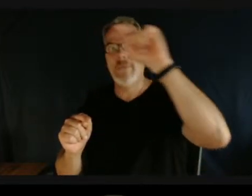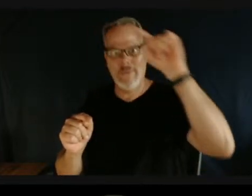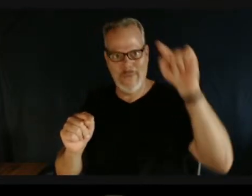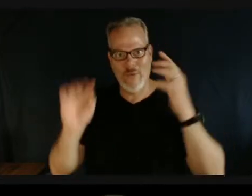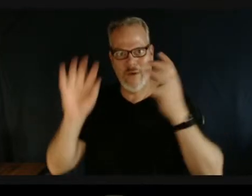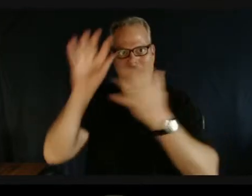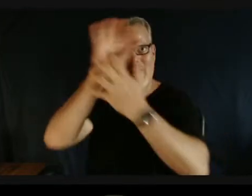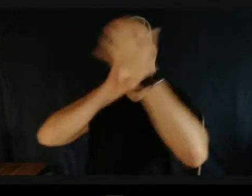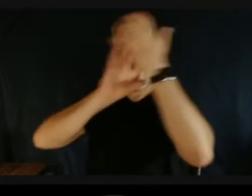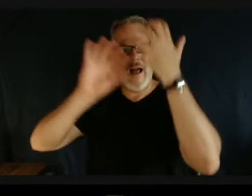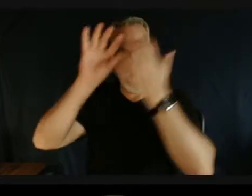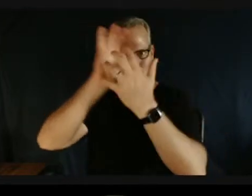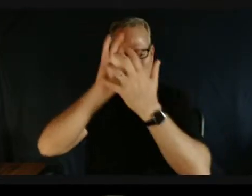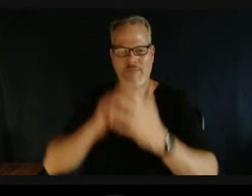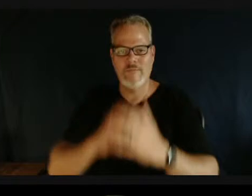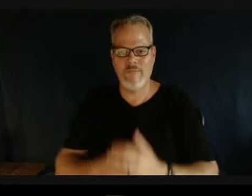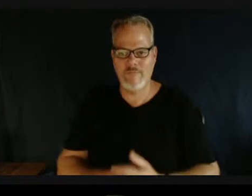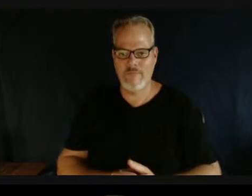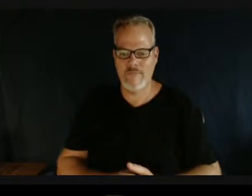thing.